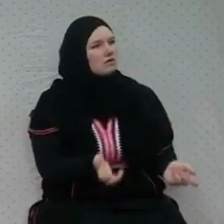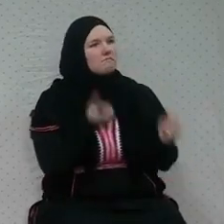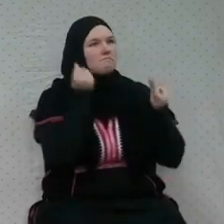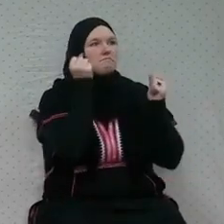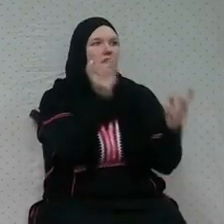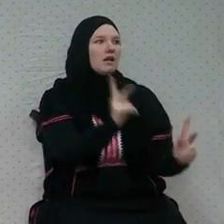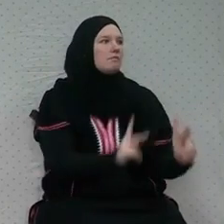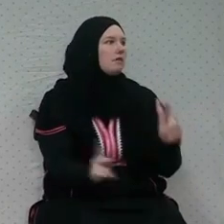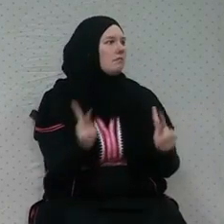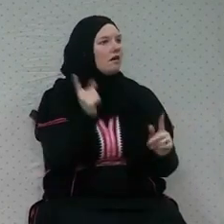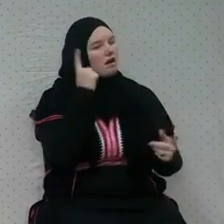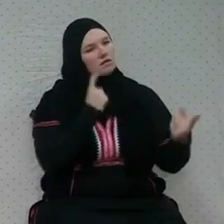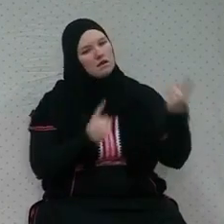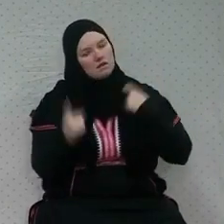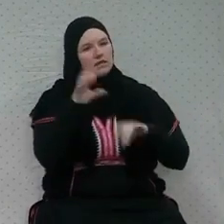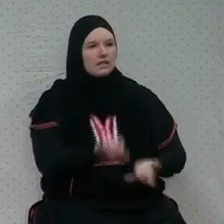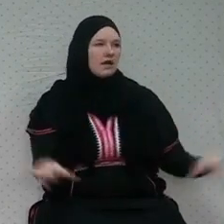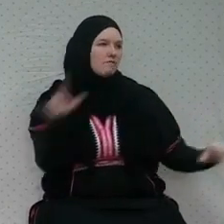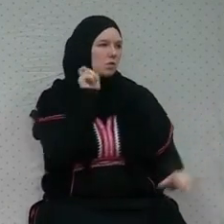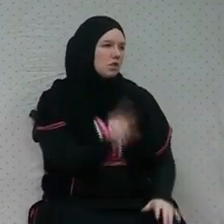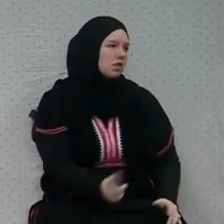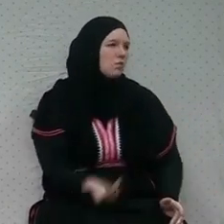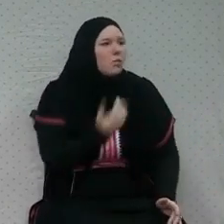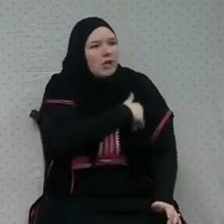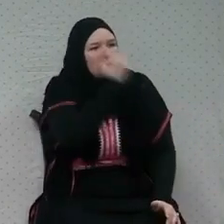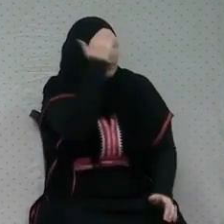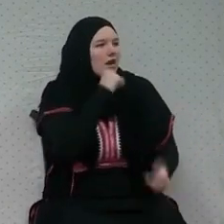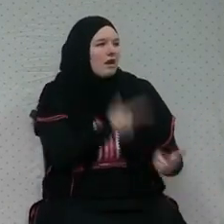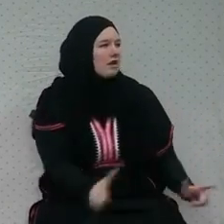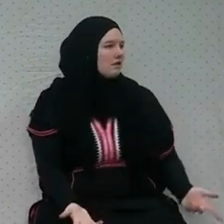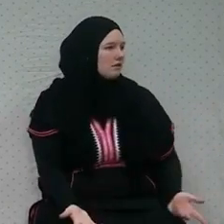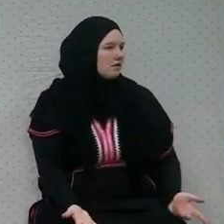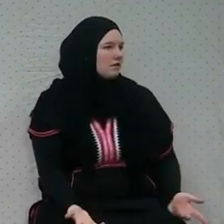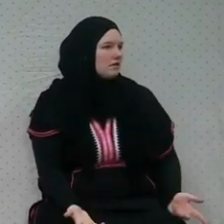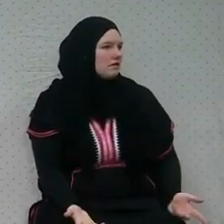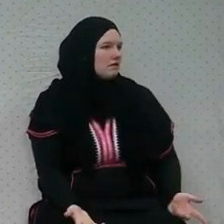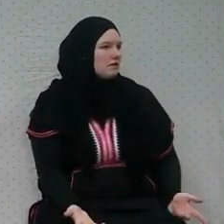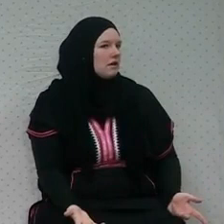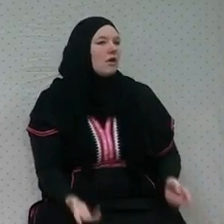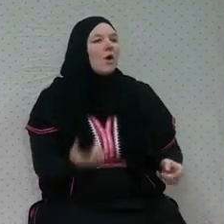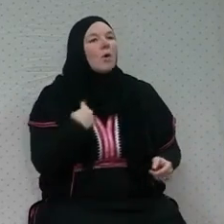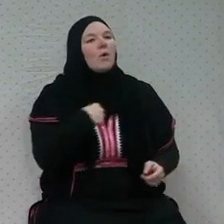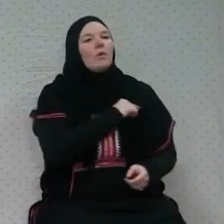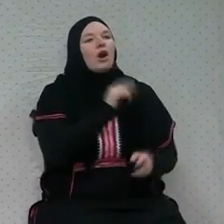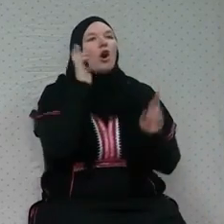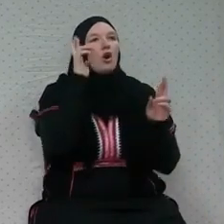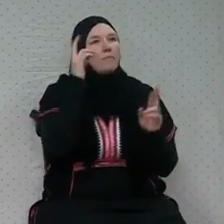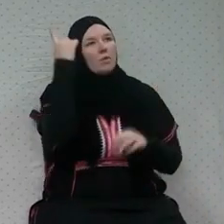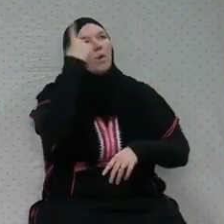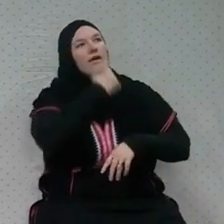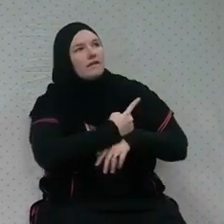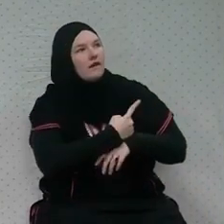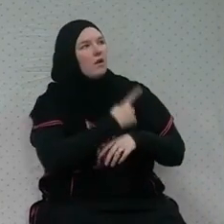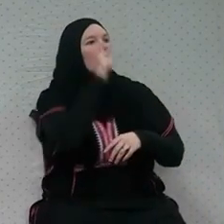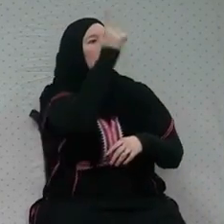why do we keep asking about this? Because we are hoping that one day, one sheikh will tell us it's